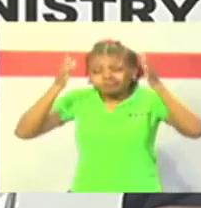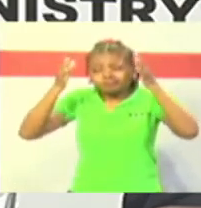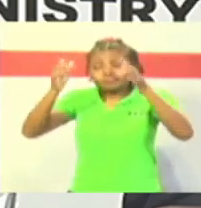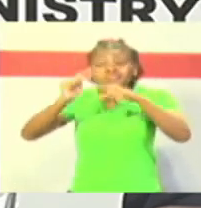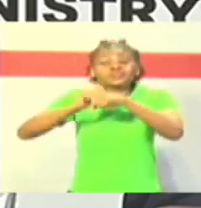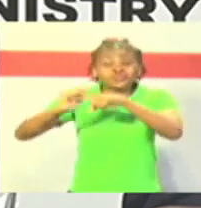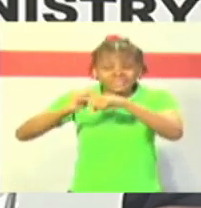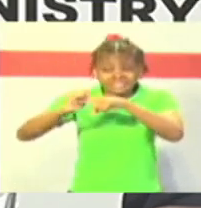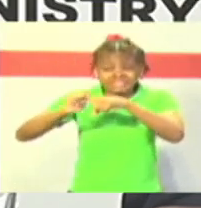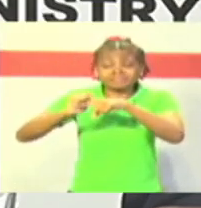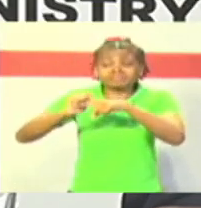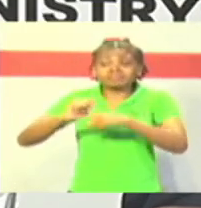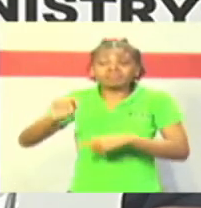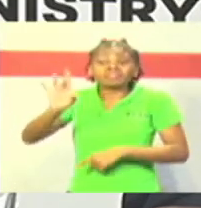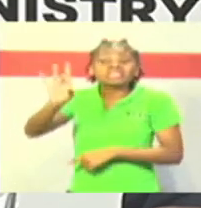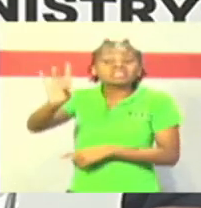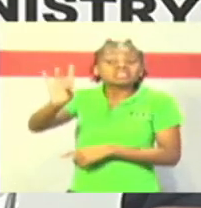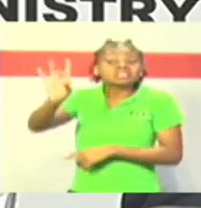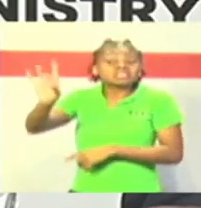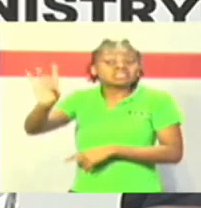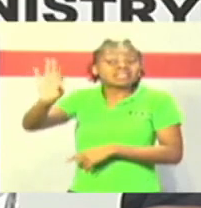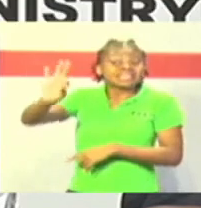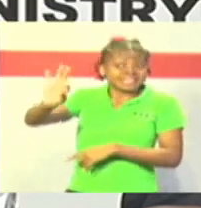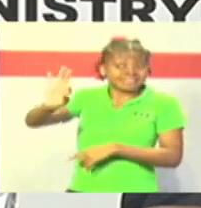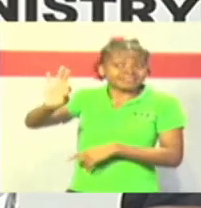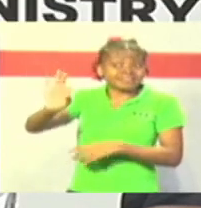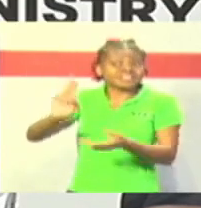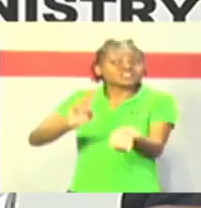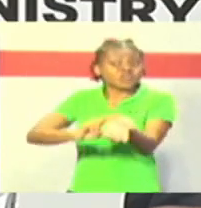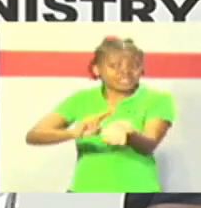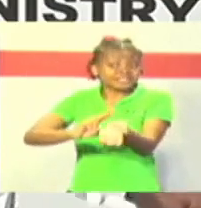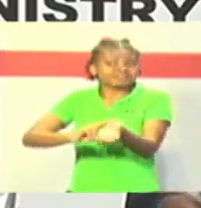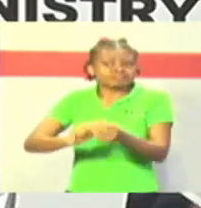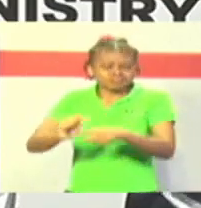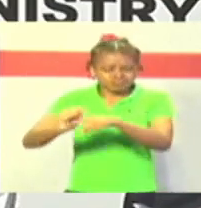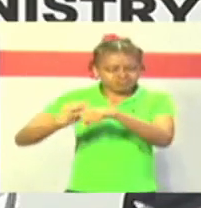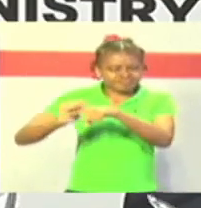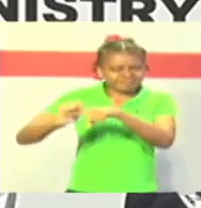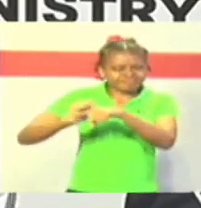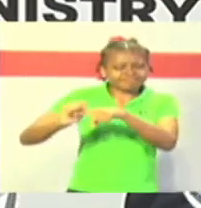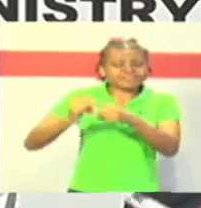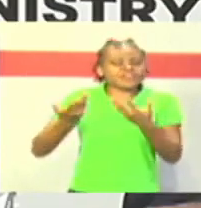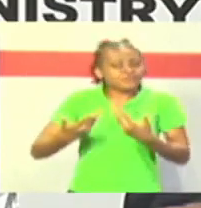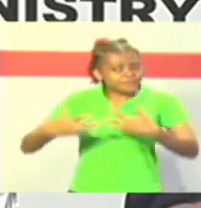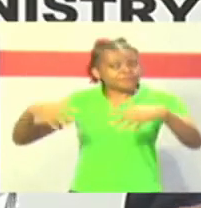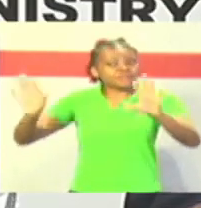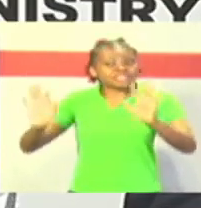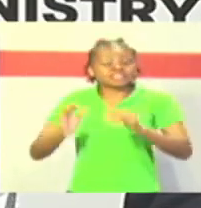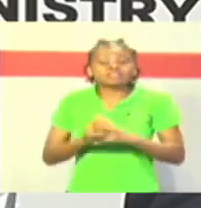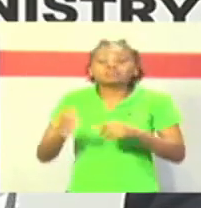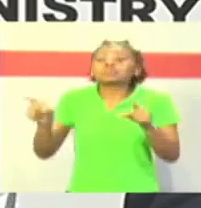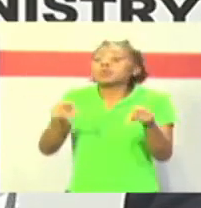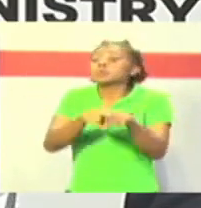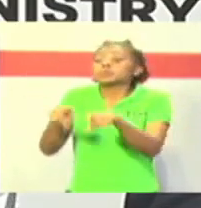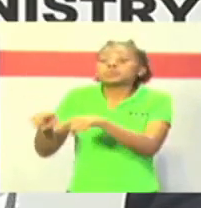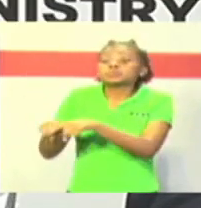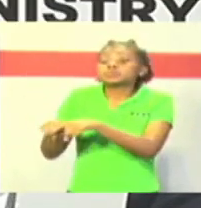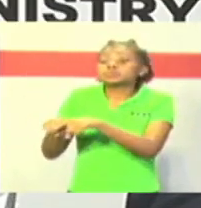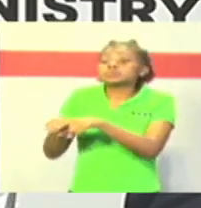889 members of our nursing staff. We've also engaged